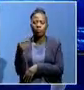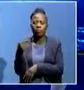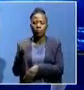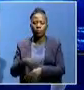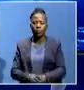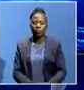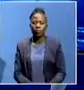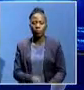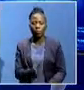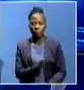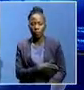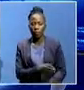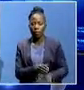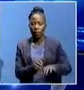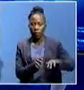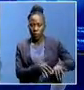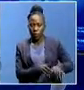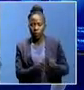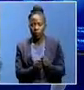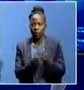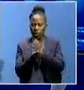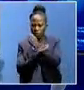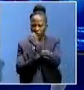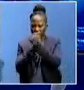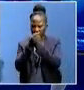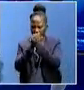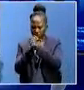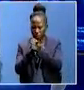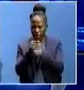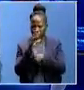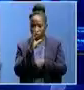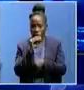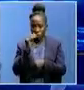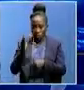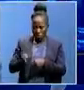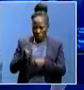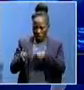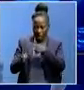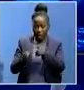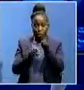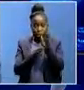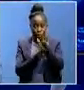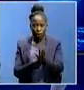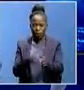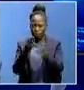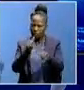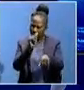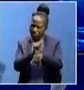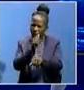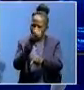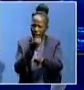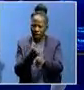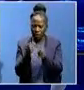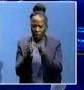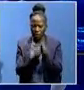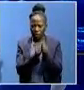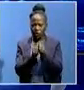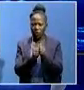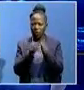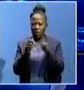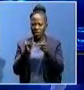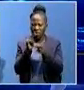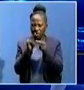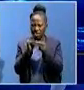Foreign Affairs Minister Stanley Kakubo says the UPND government is committed to further enhance relations with the United Arab Emirates